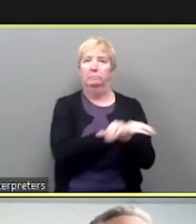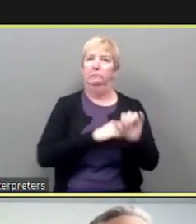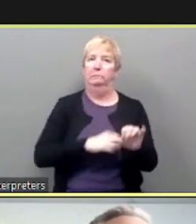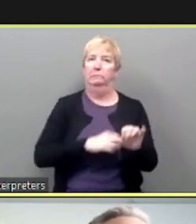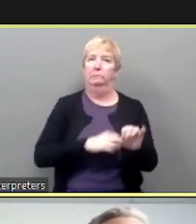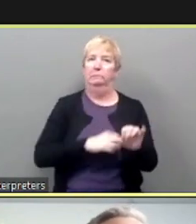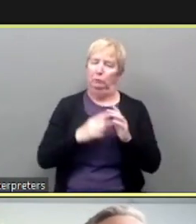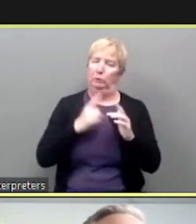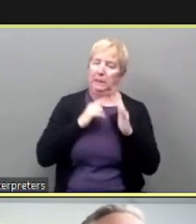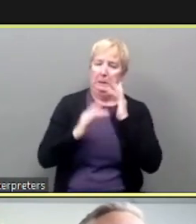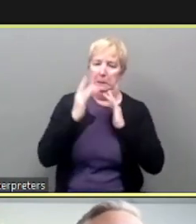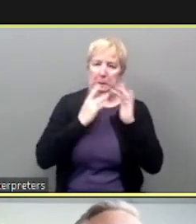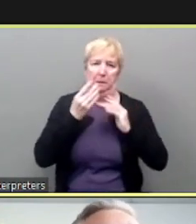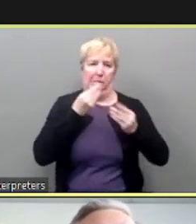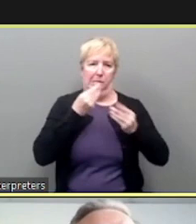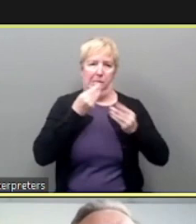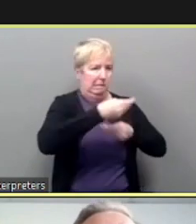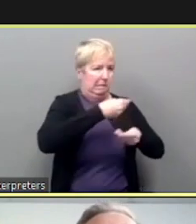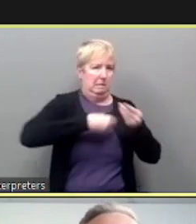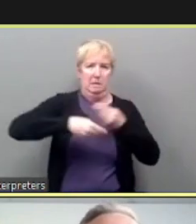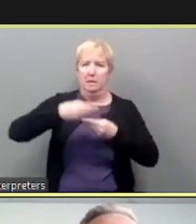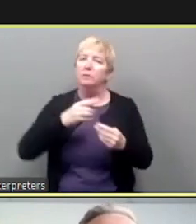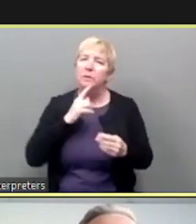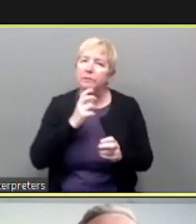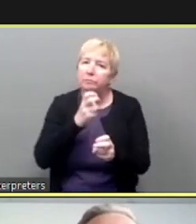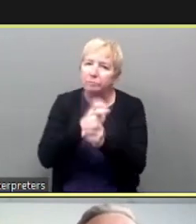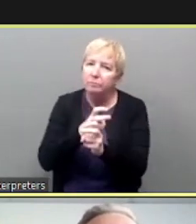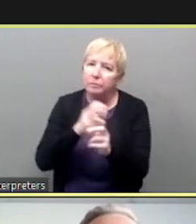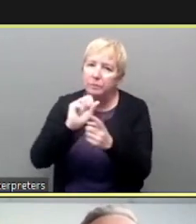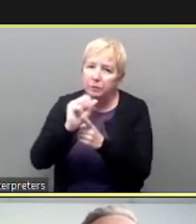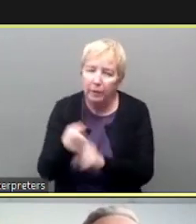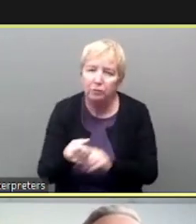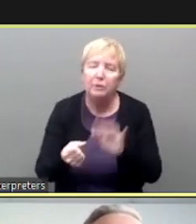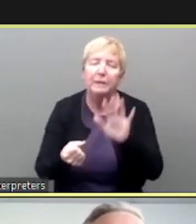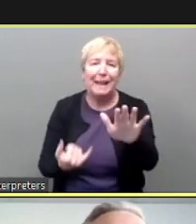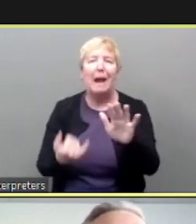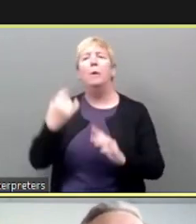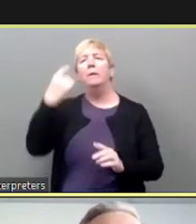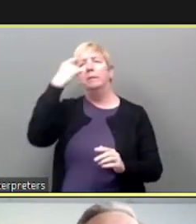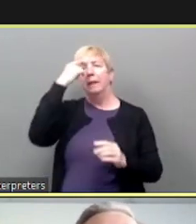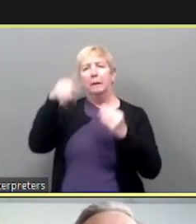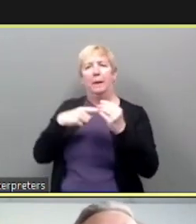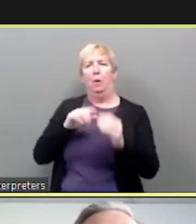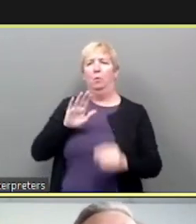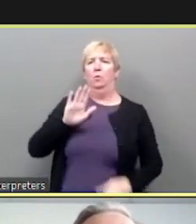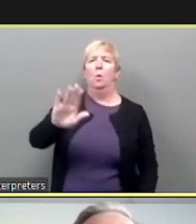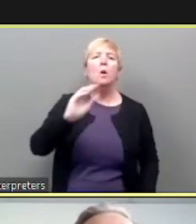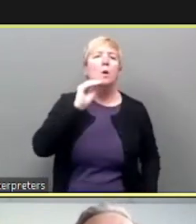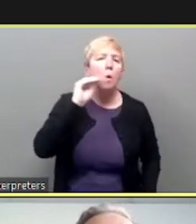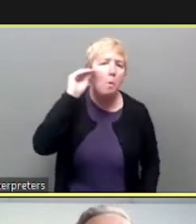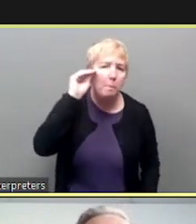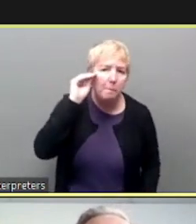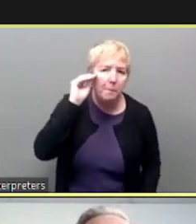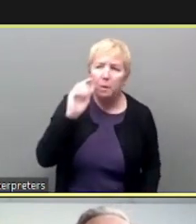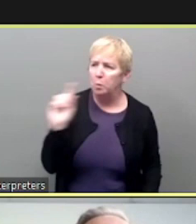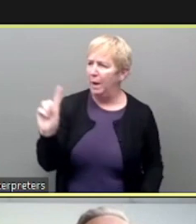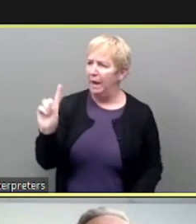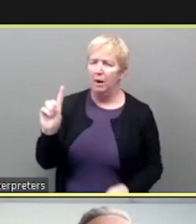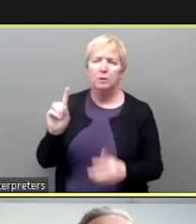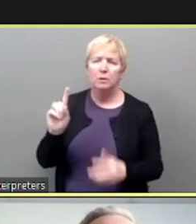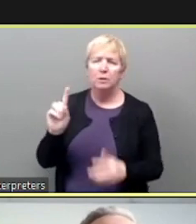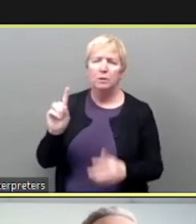situation. And you can look on the map and think about where you live in the state and where the nearest ICU